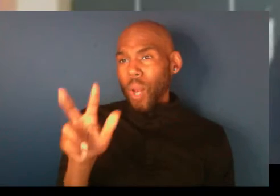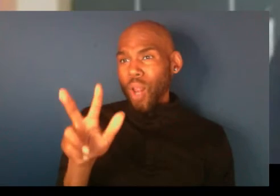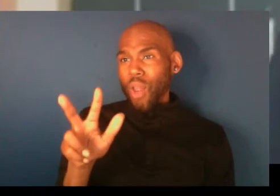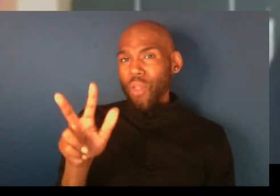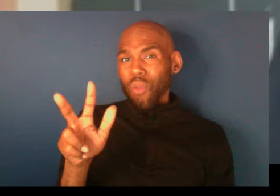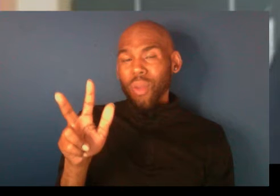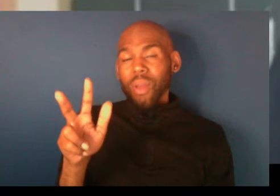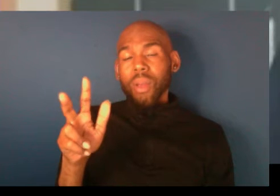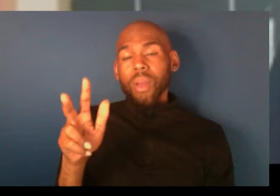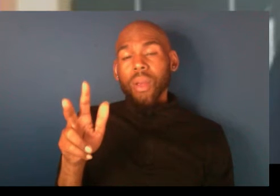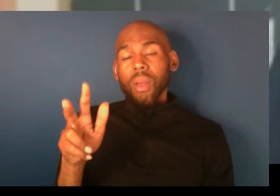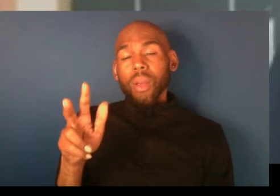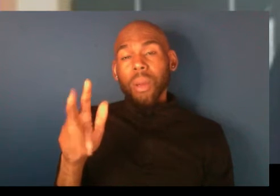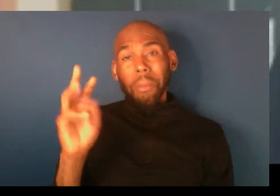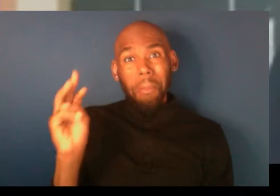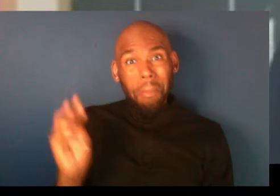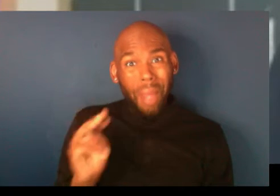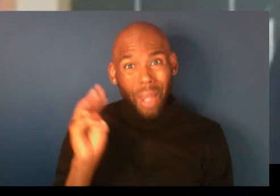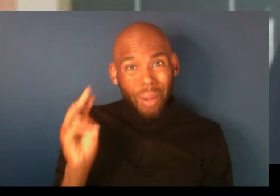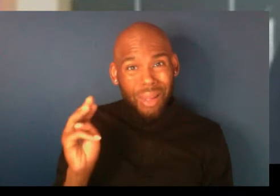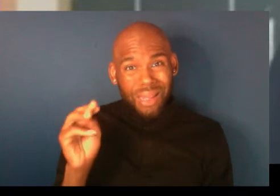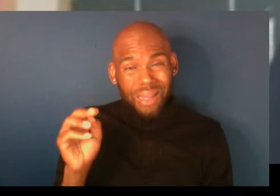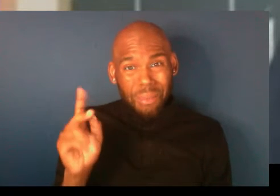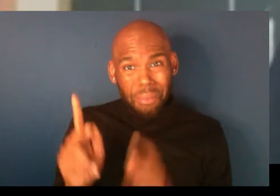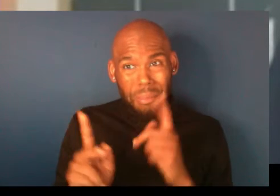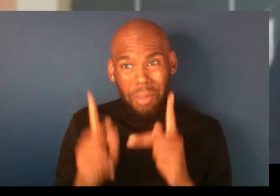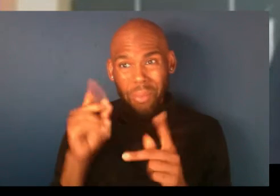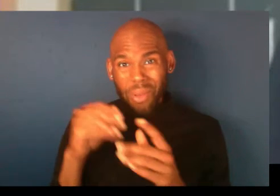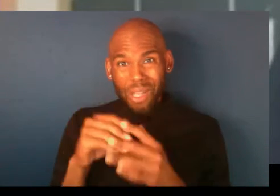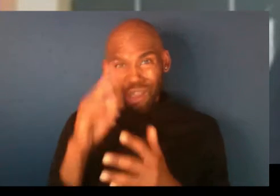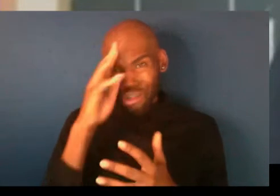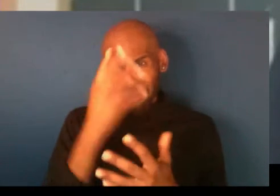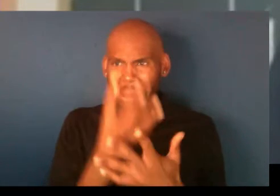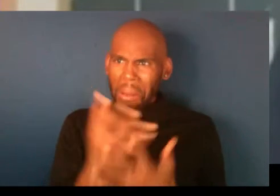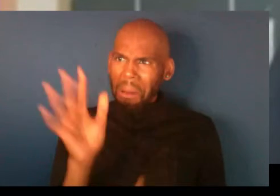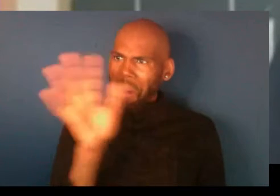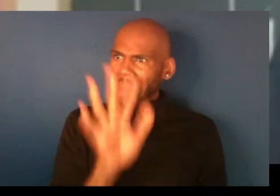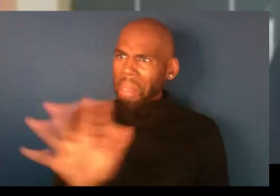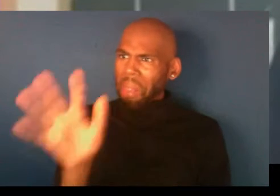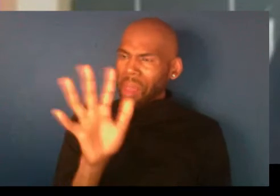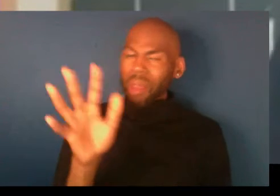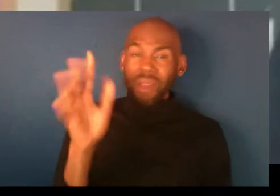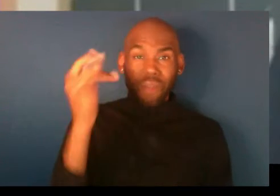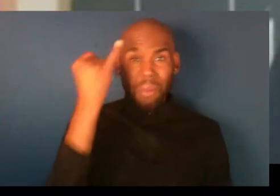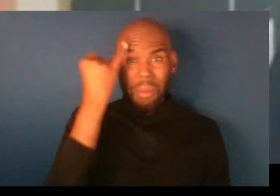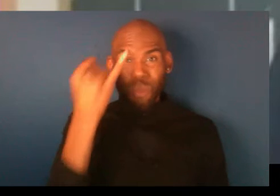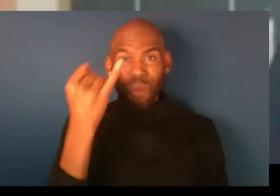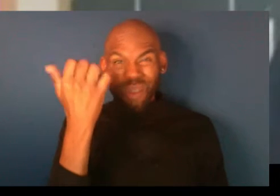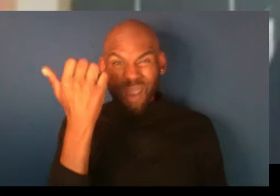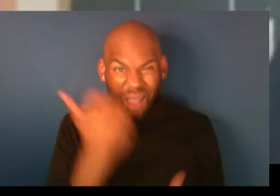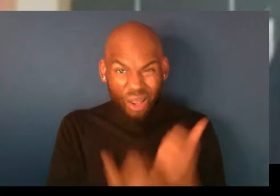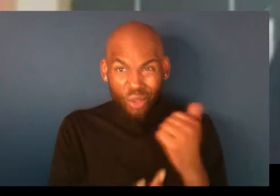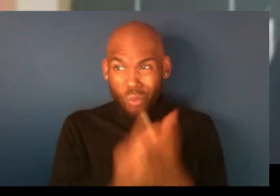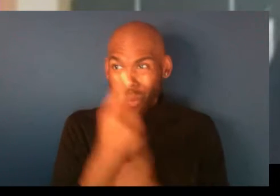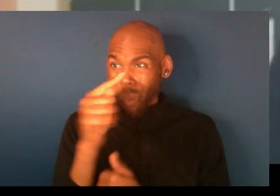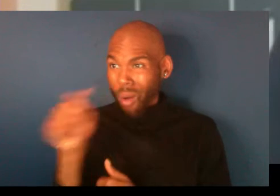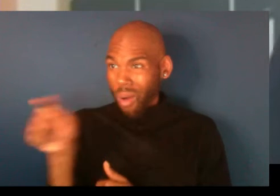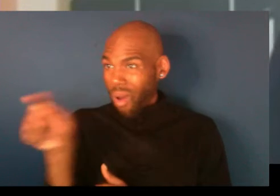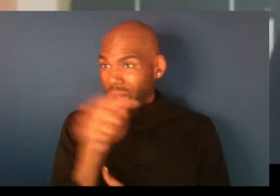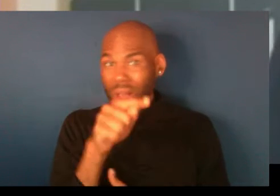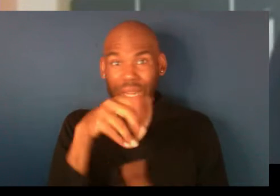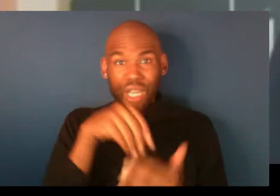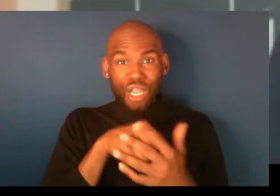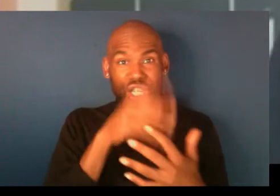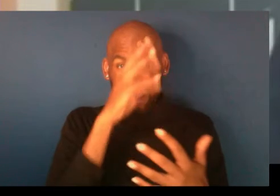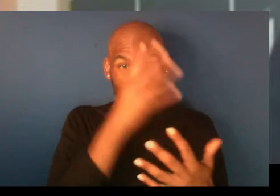Just imagine if everybody in every jail and every prison could vote. Mm-hmm. What we